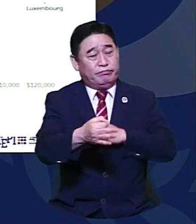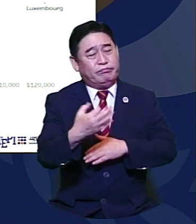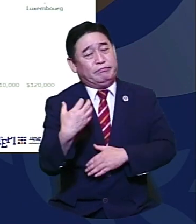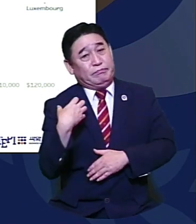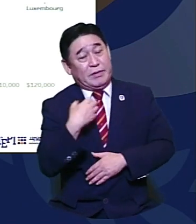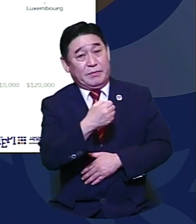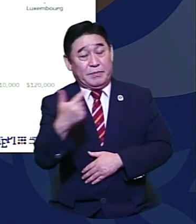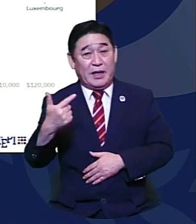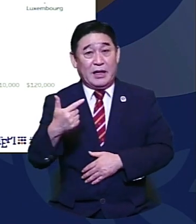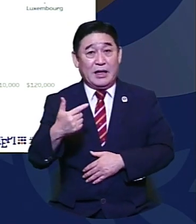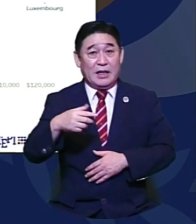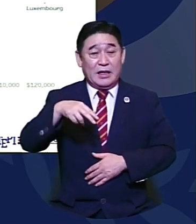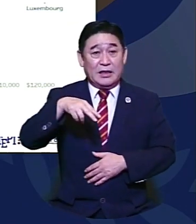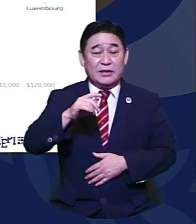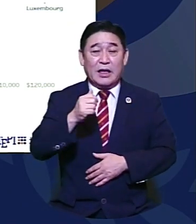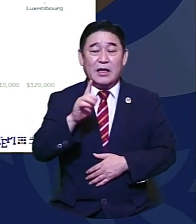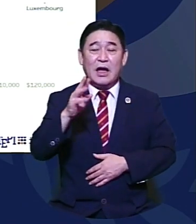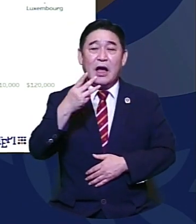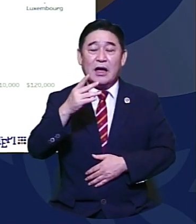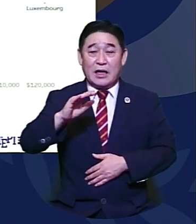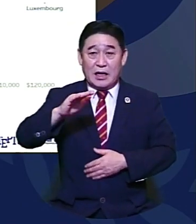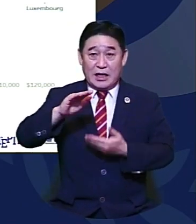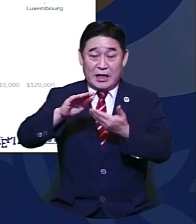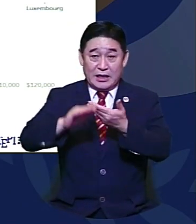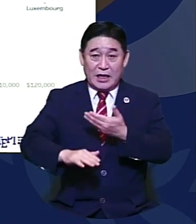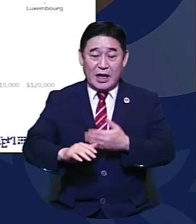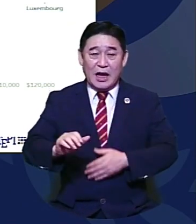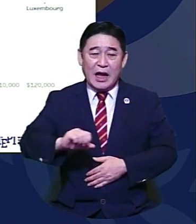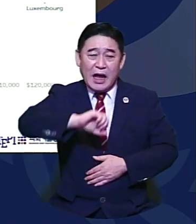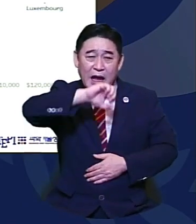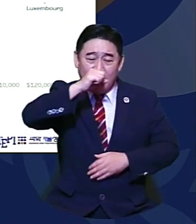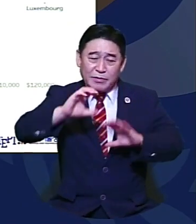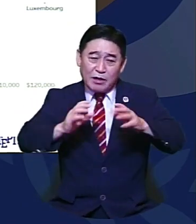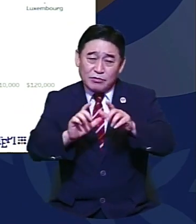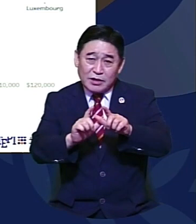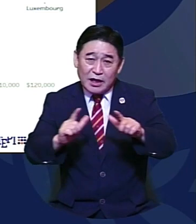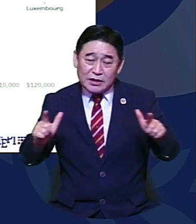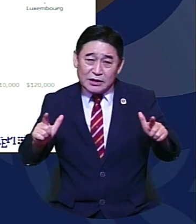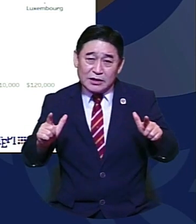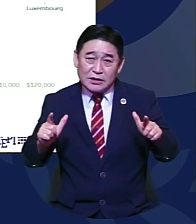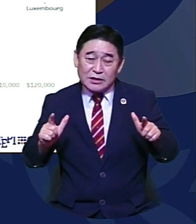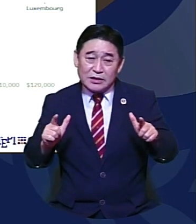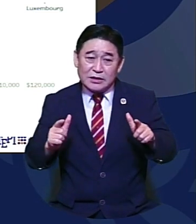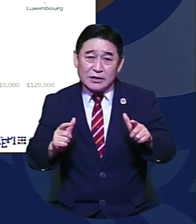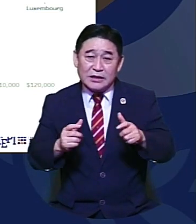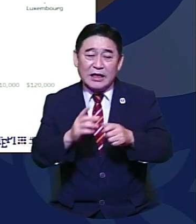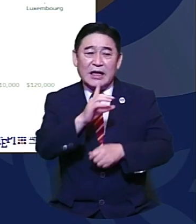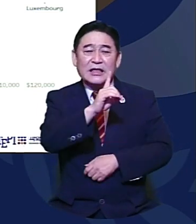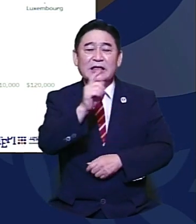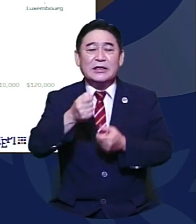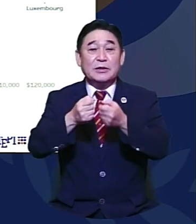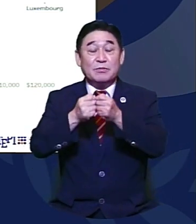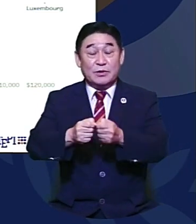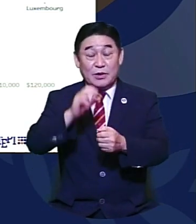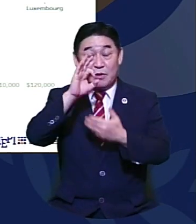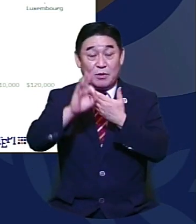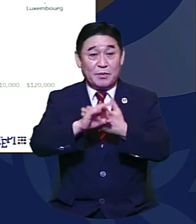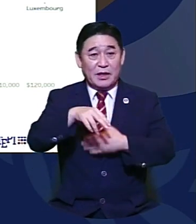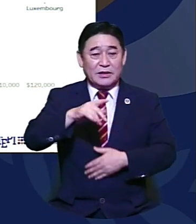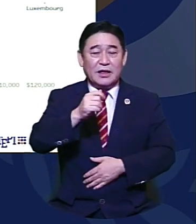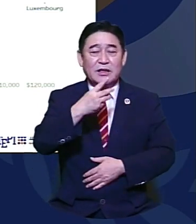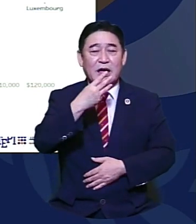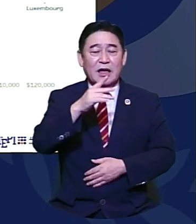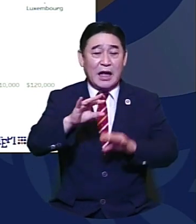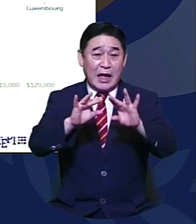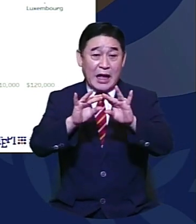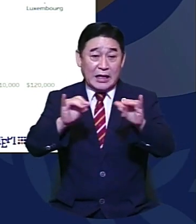Africa, according to some data, some analysis, Sub-Saharan African countries, they pay more when they are using